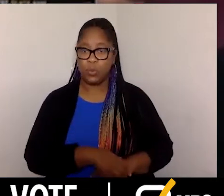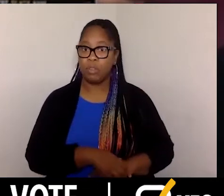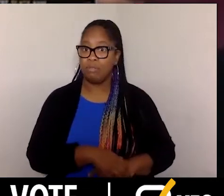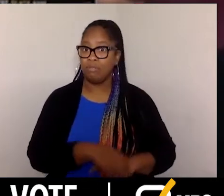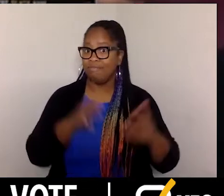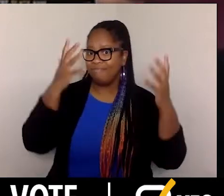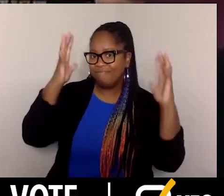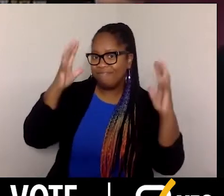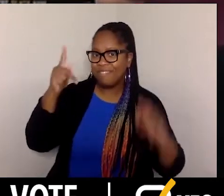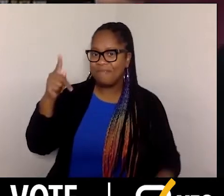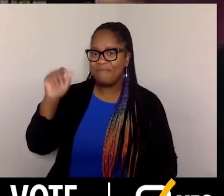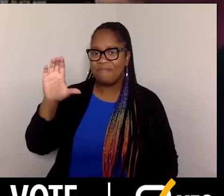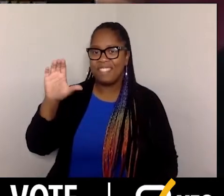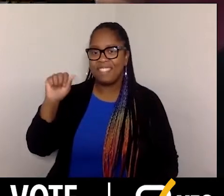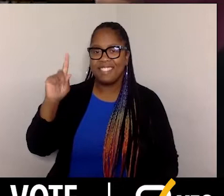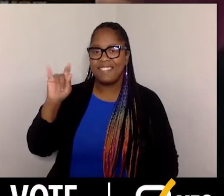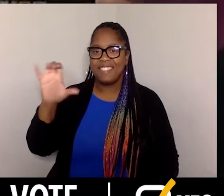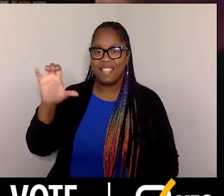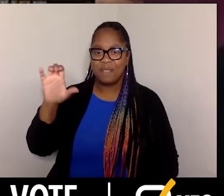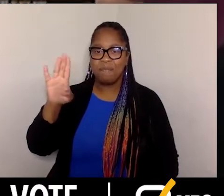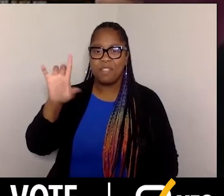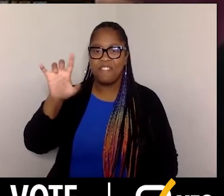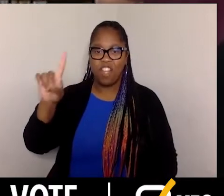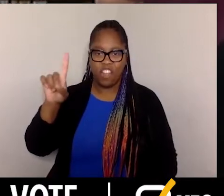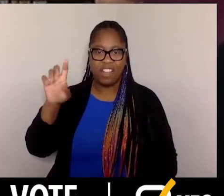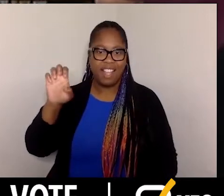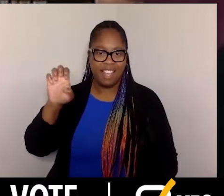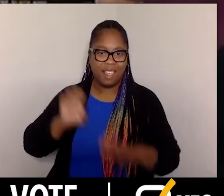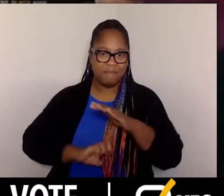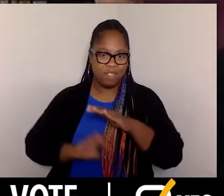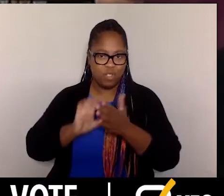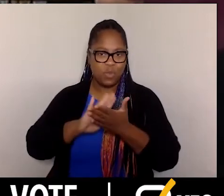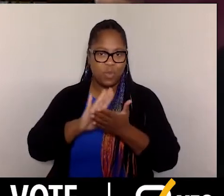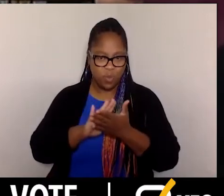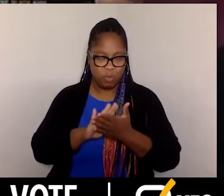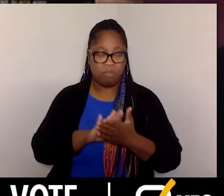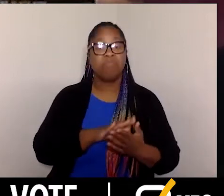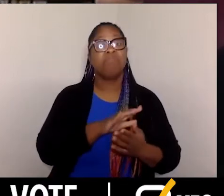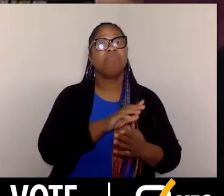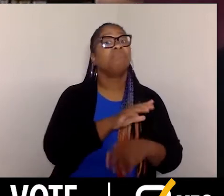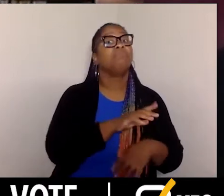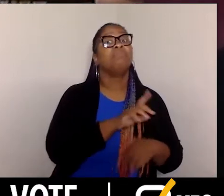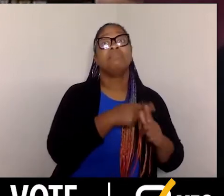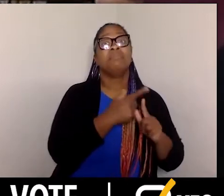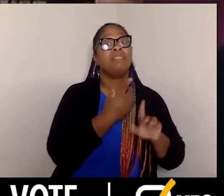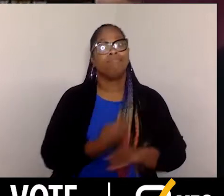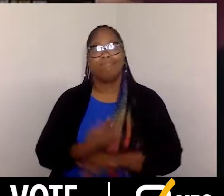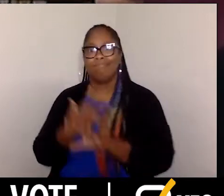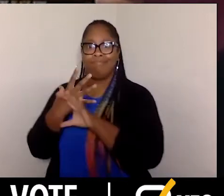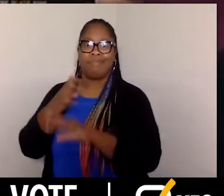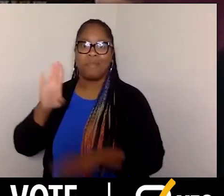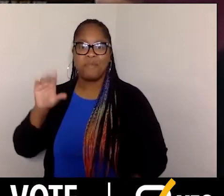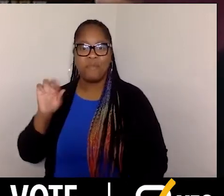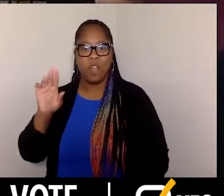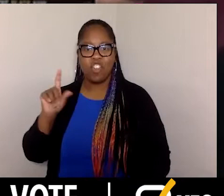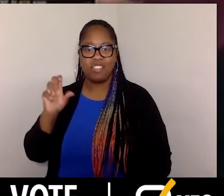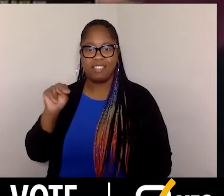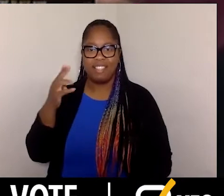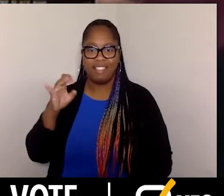Pacific Boulevard Elementary. And then I headed over to Barton Hill with chapter